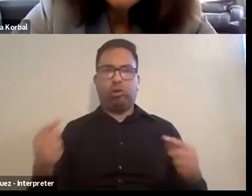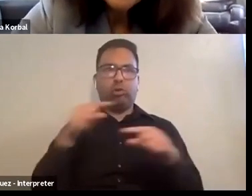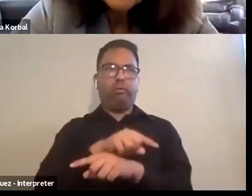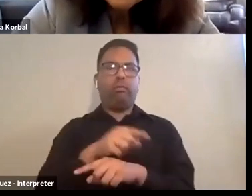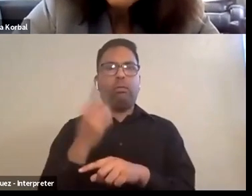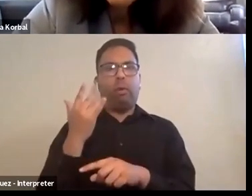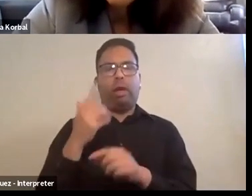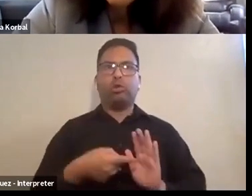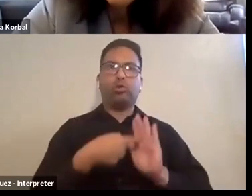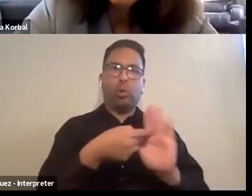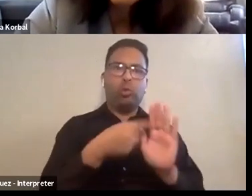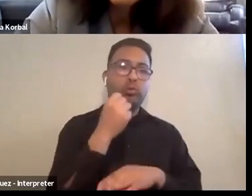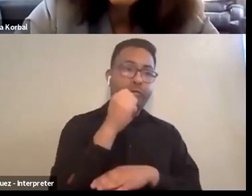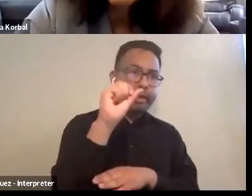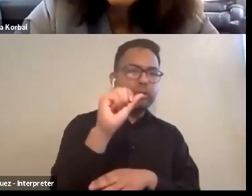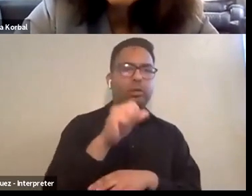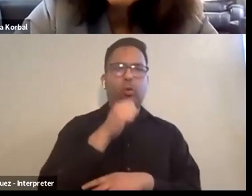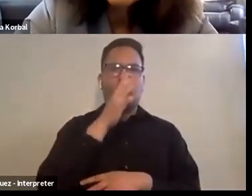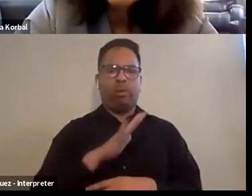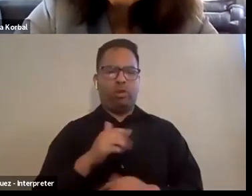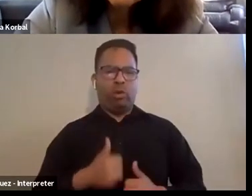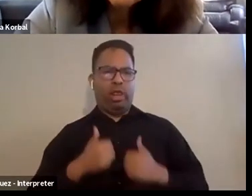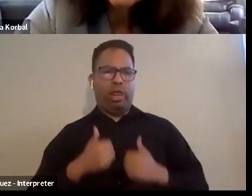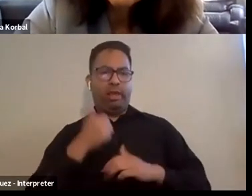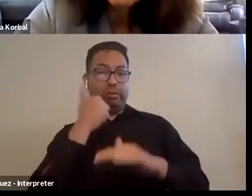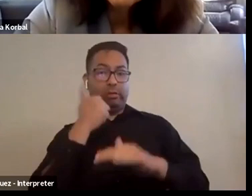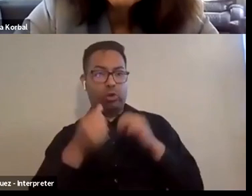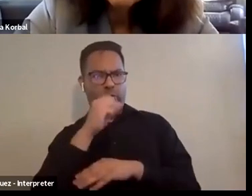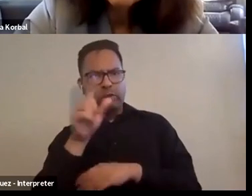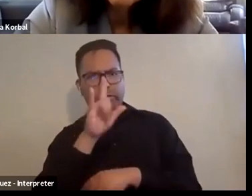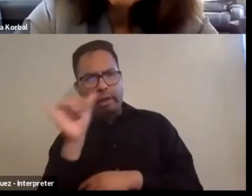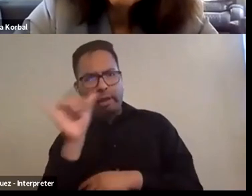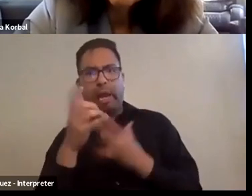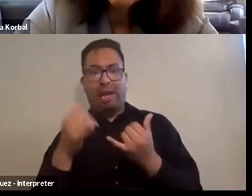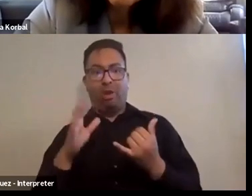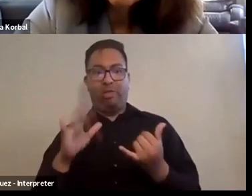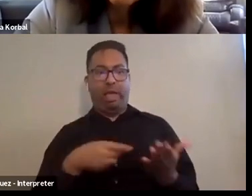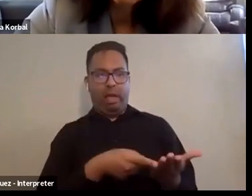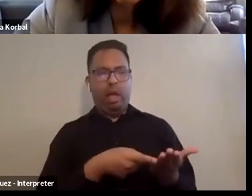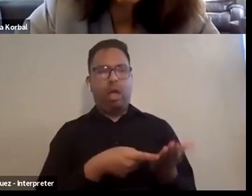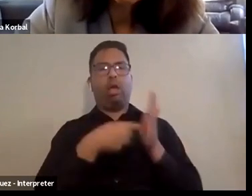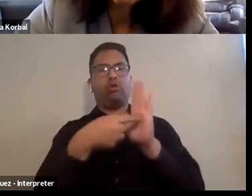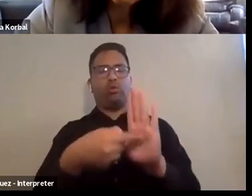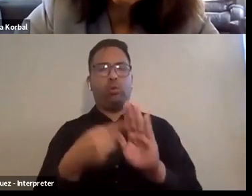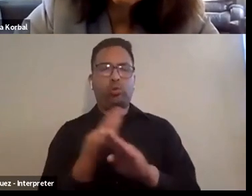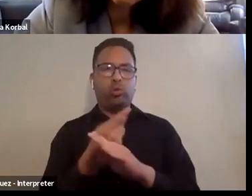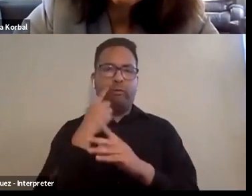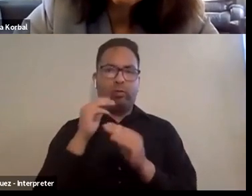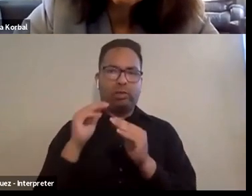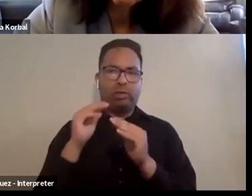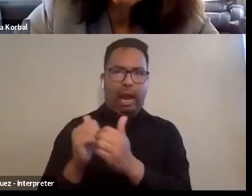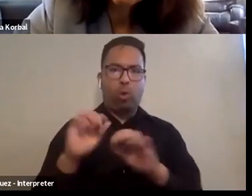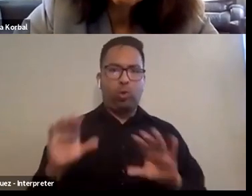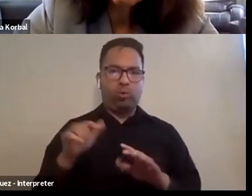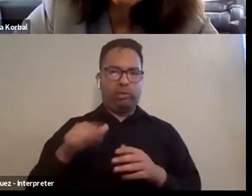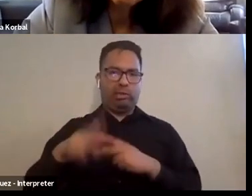showing revolution and what women's lives are like under revolution to something that now is used to show us how to do this type of research. So